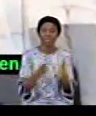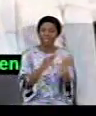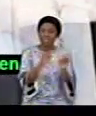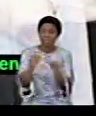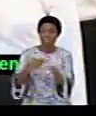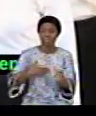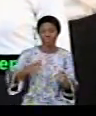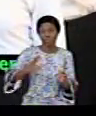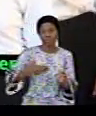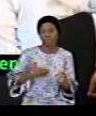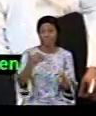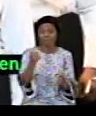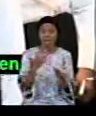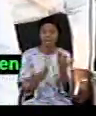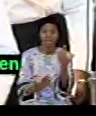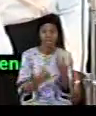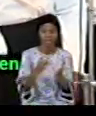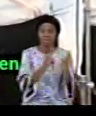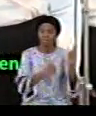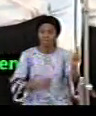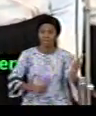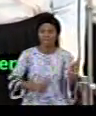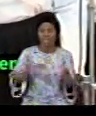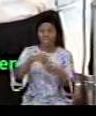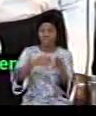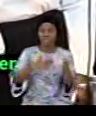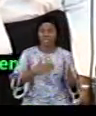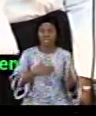set my soul apart